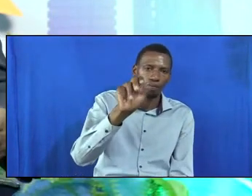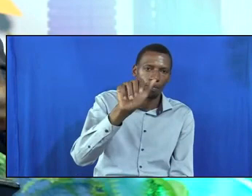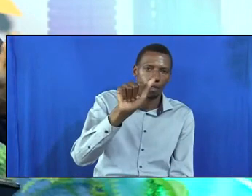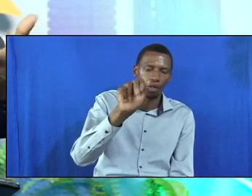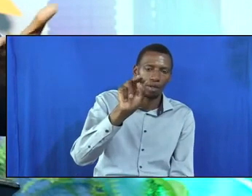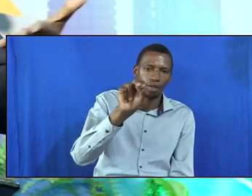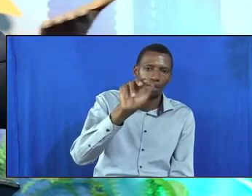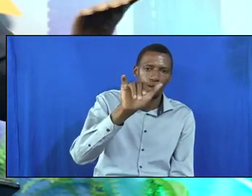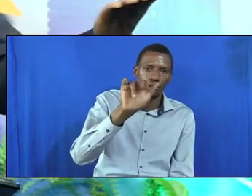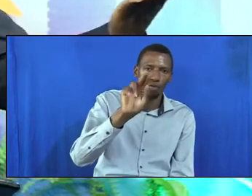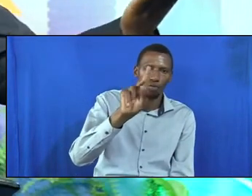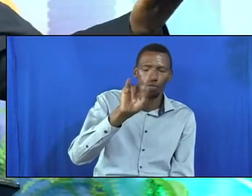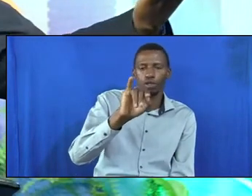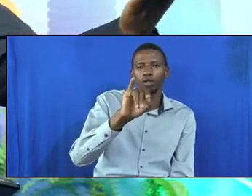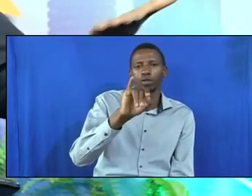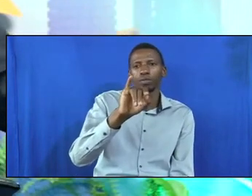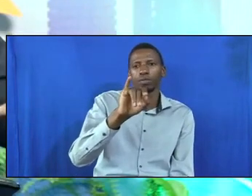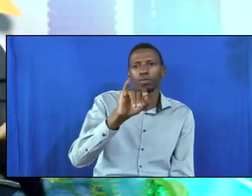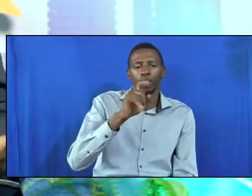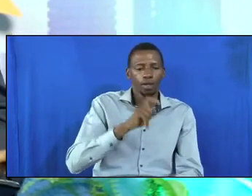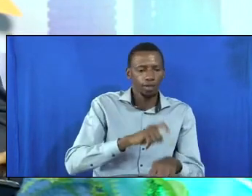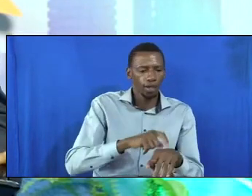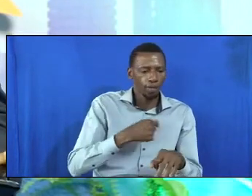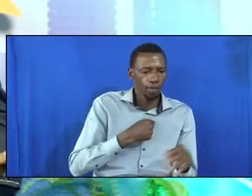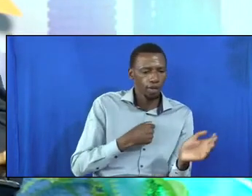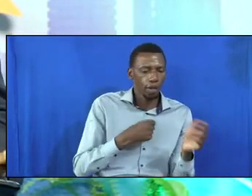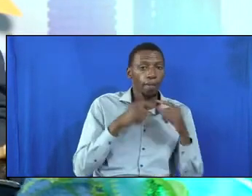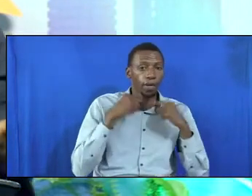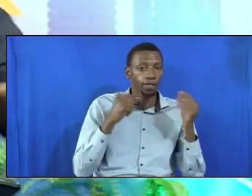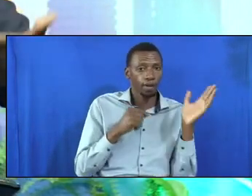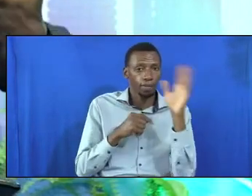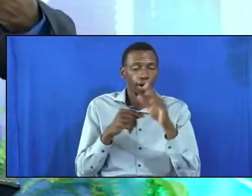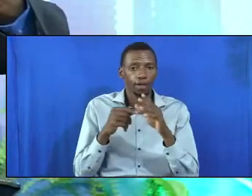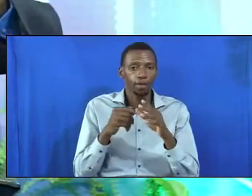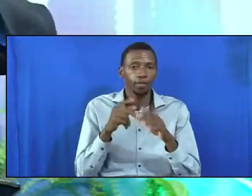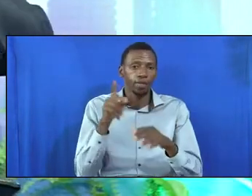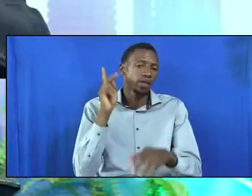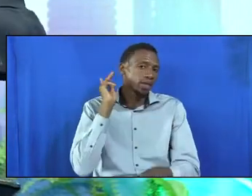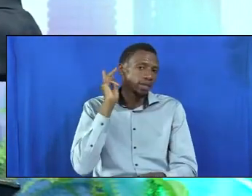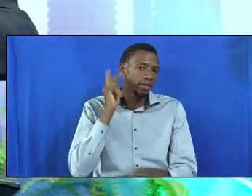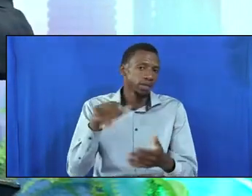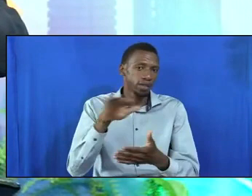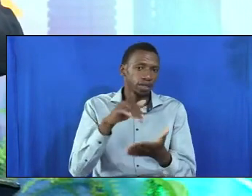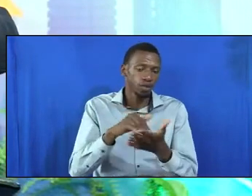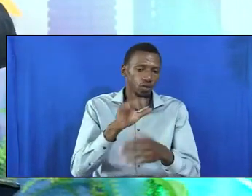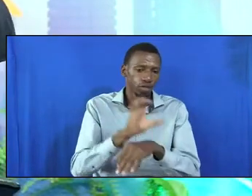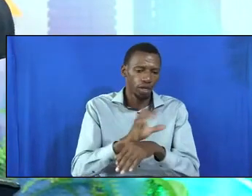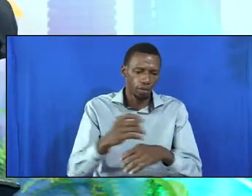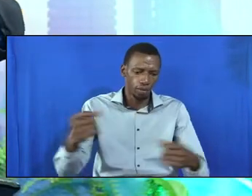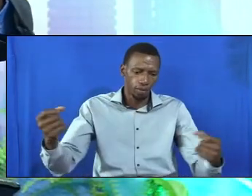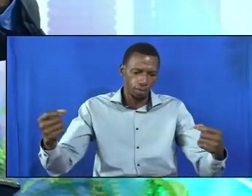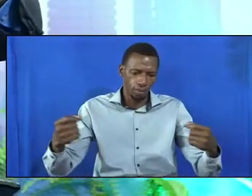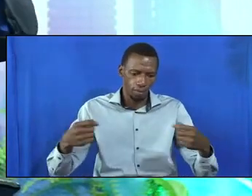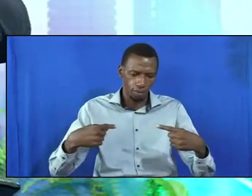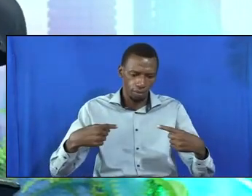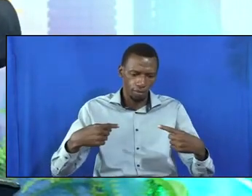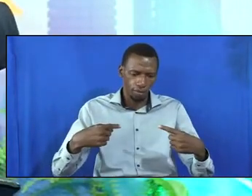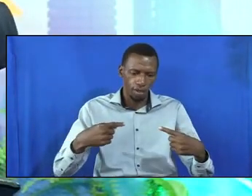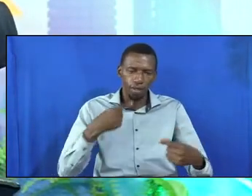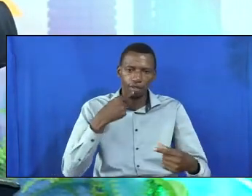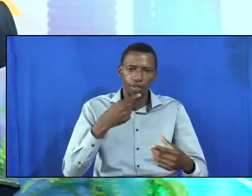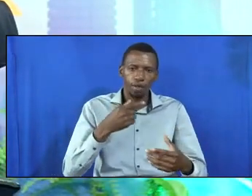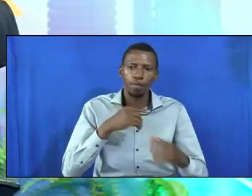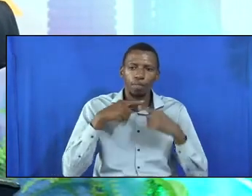All I remember is the results when I was hurrying to Kisii Central Church. I just saw a message. Pastor, help me in thanking my